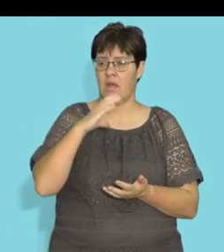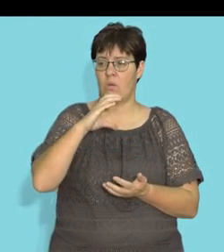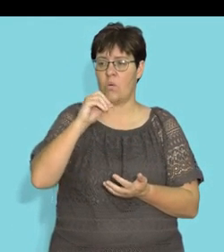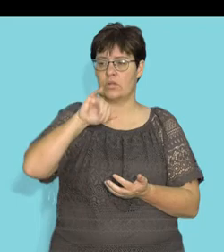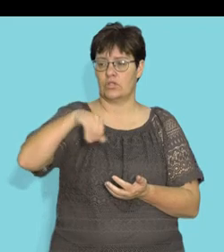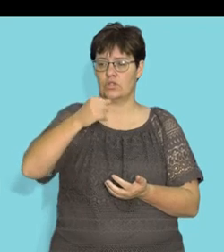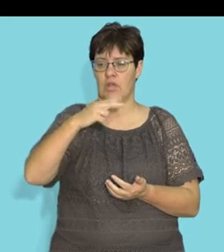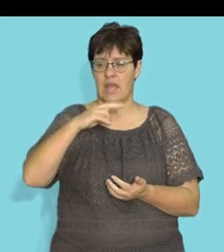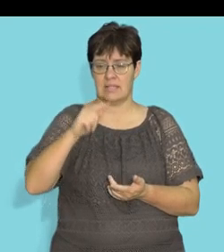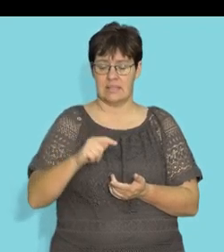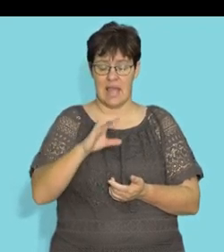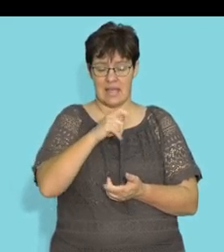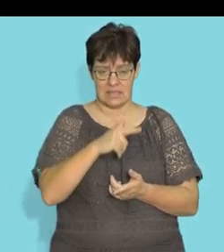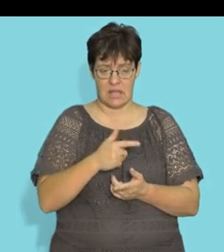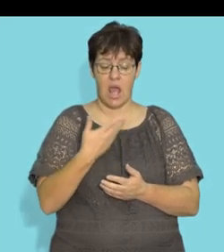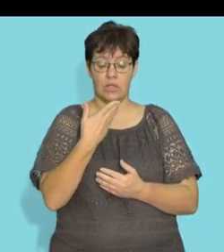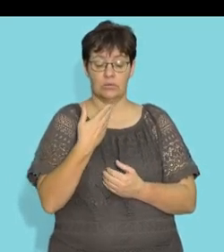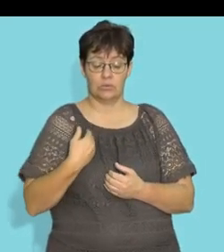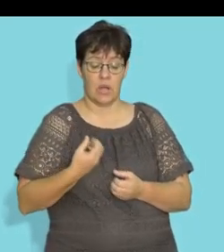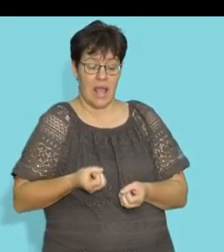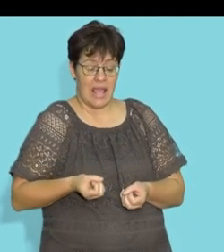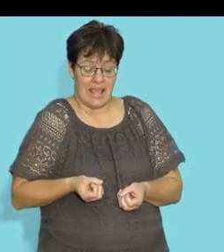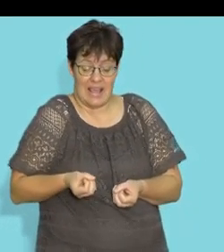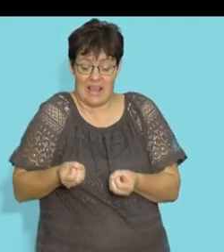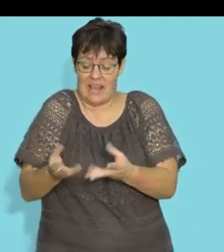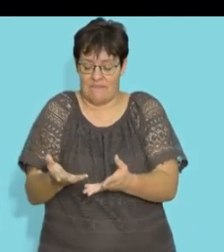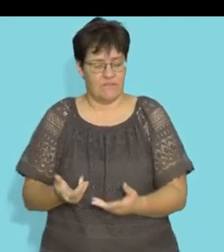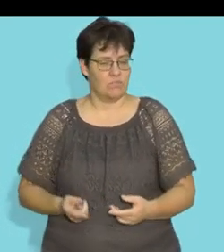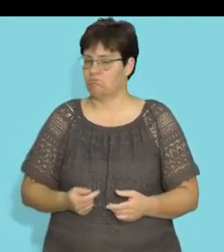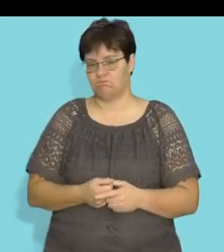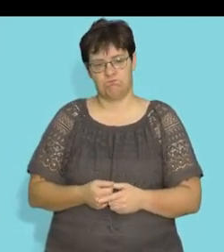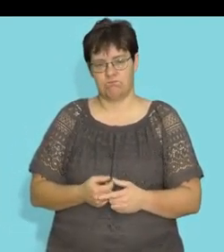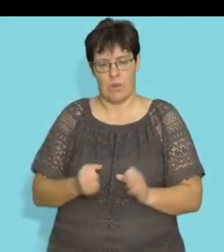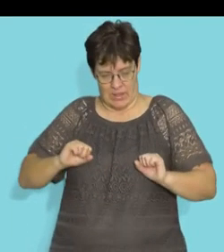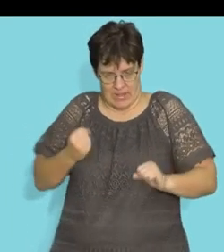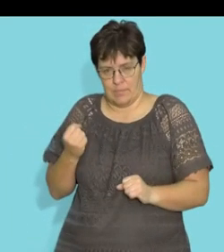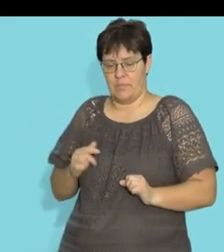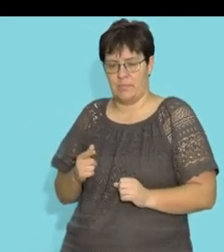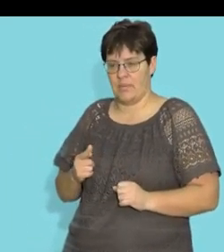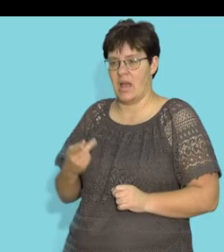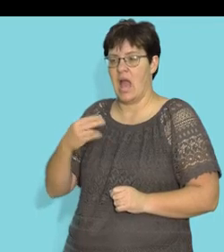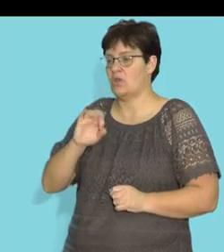of a strong base, that is now sodium and